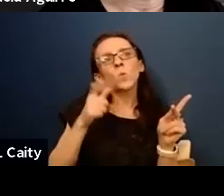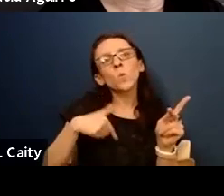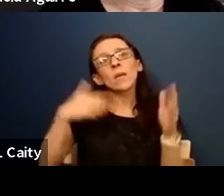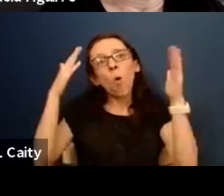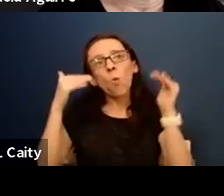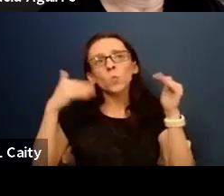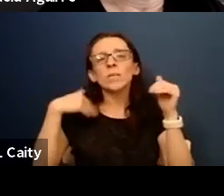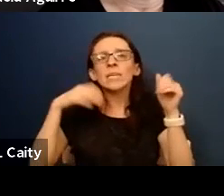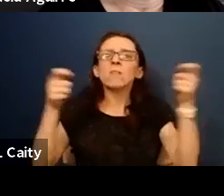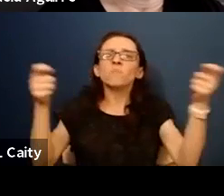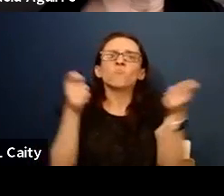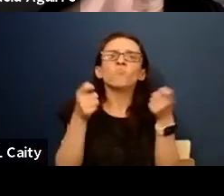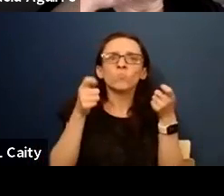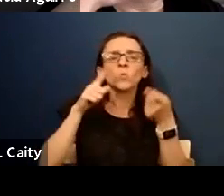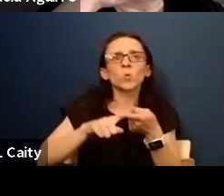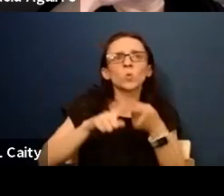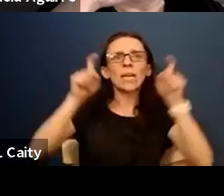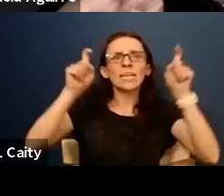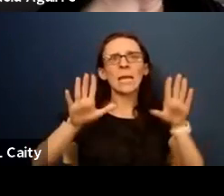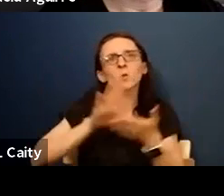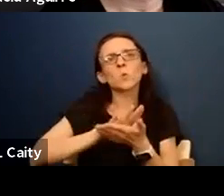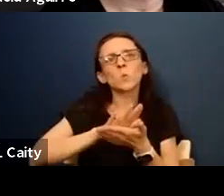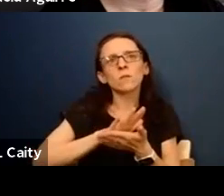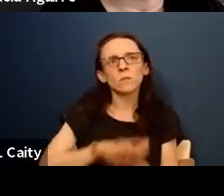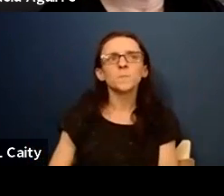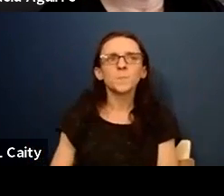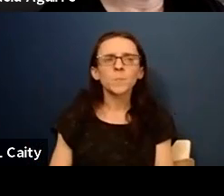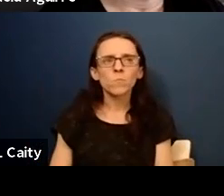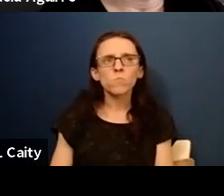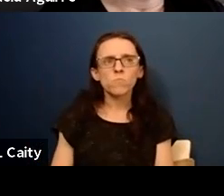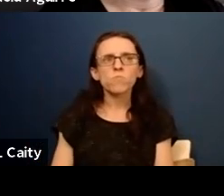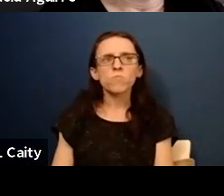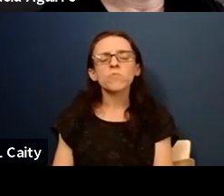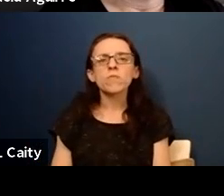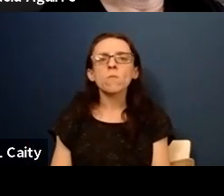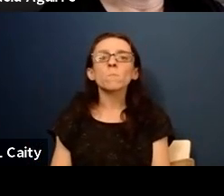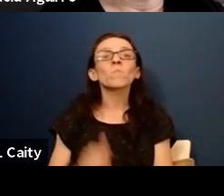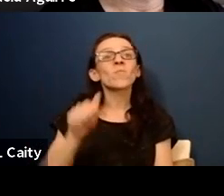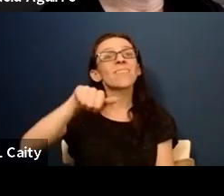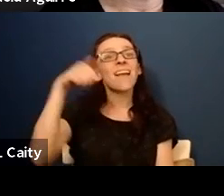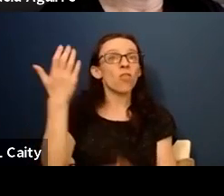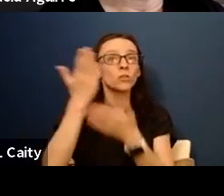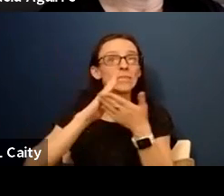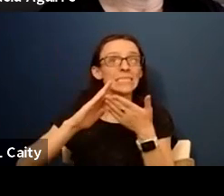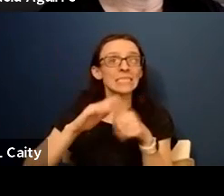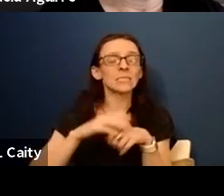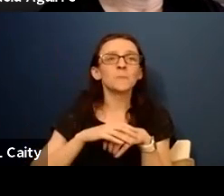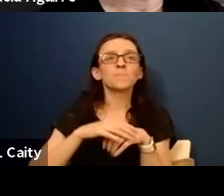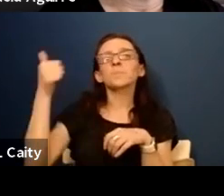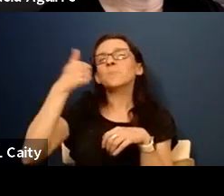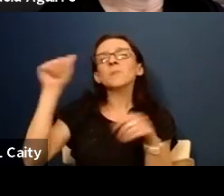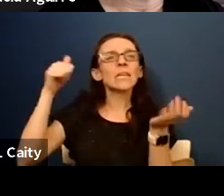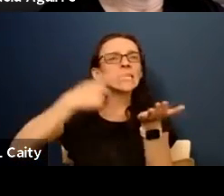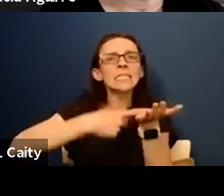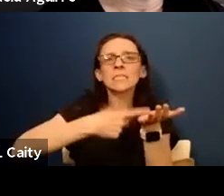attract to the exam schools. Right. And so the other piece is that any discussion